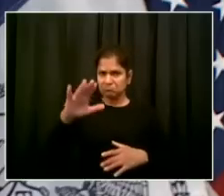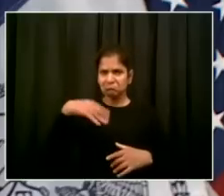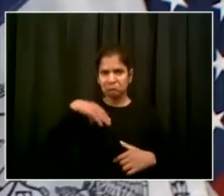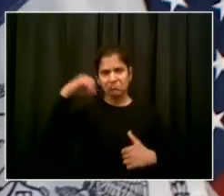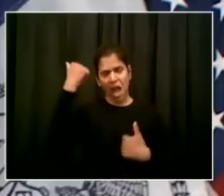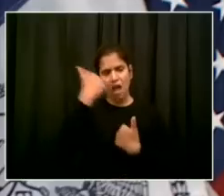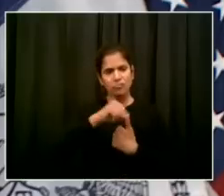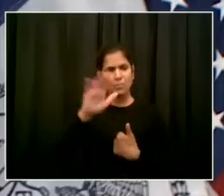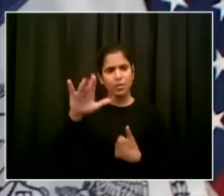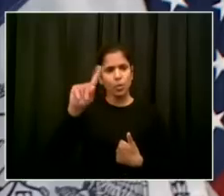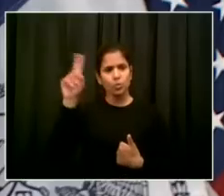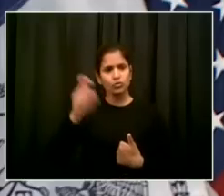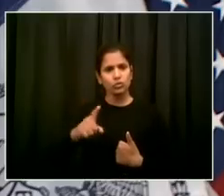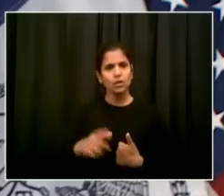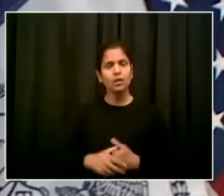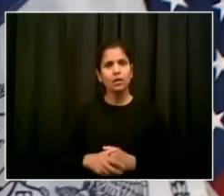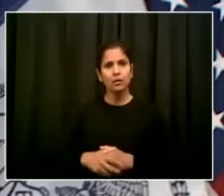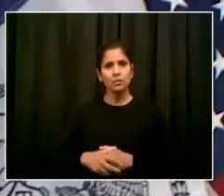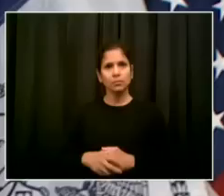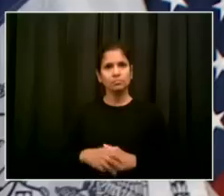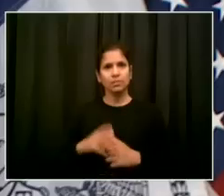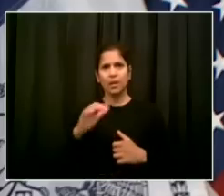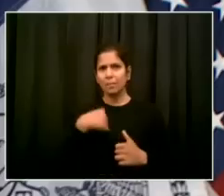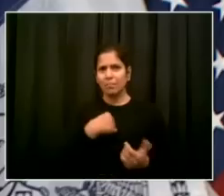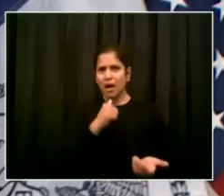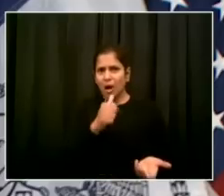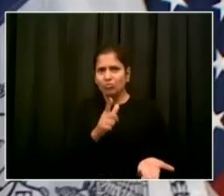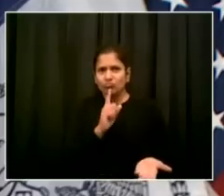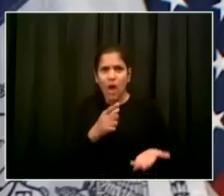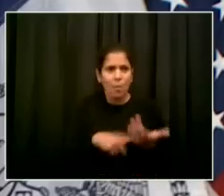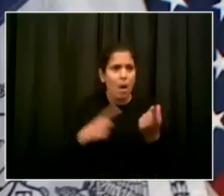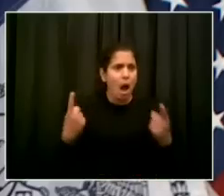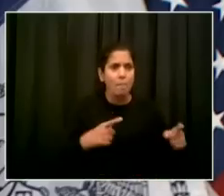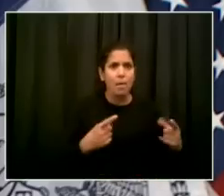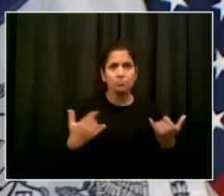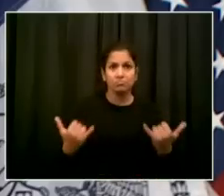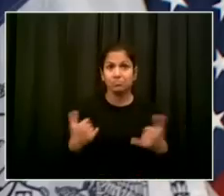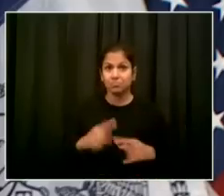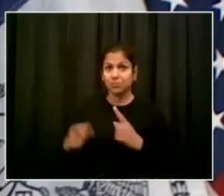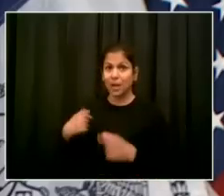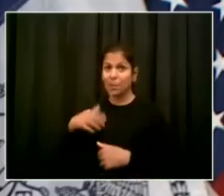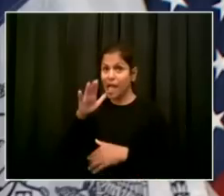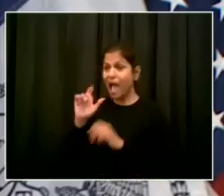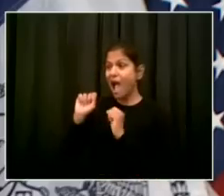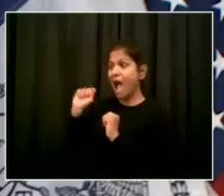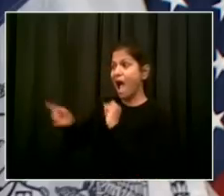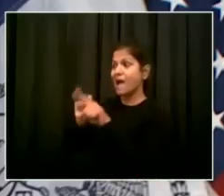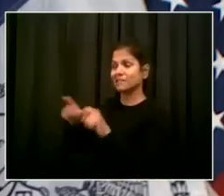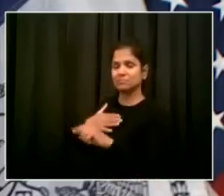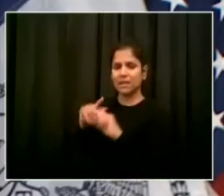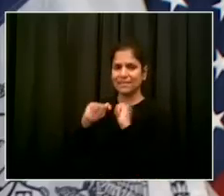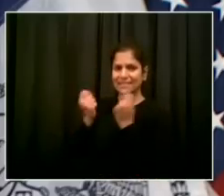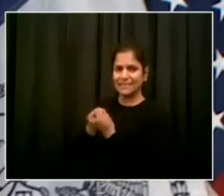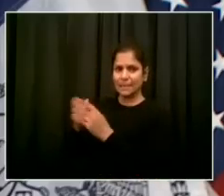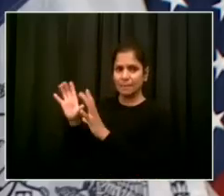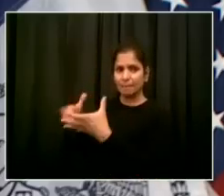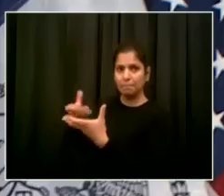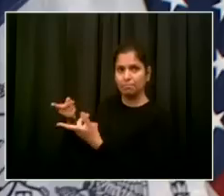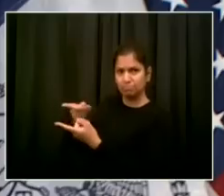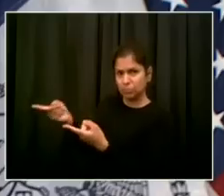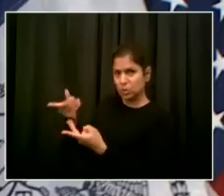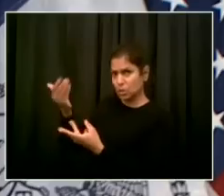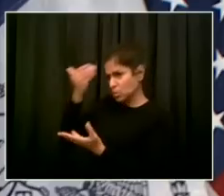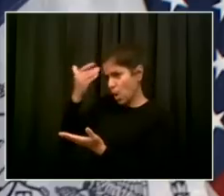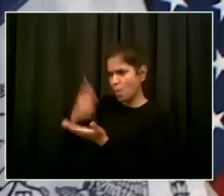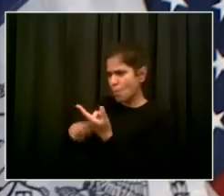that today because we want to make sure we follow up on all these things. On the question of the Board of Elections, in fact, we had a discussion immediately